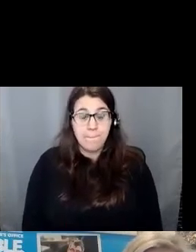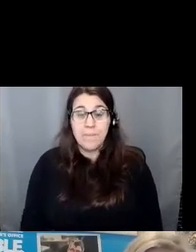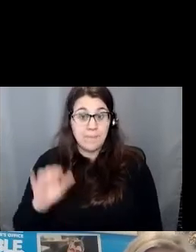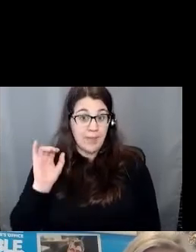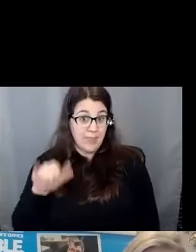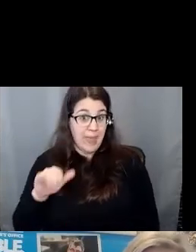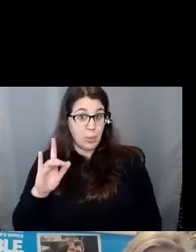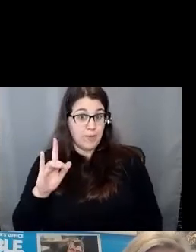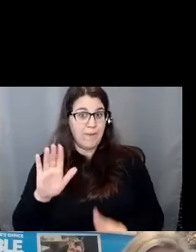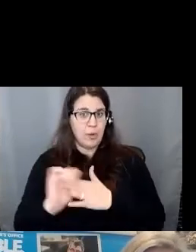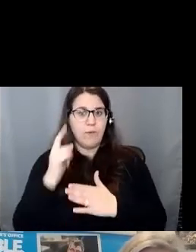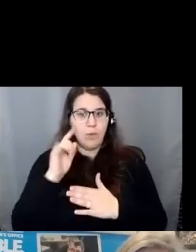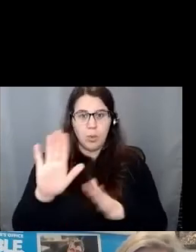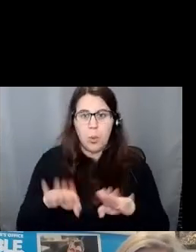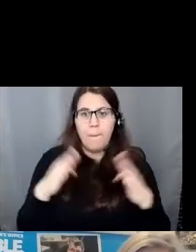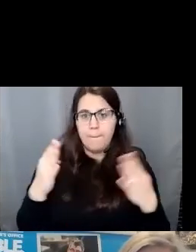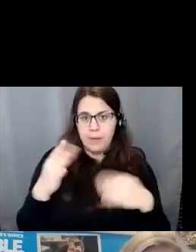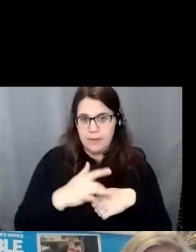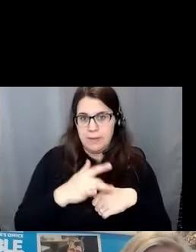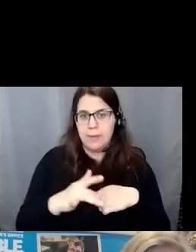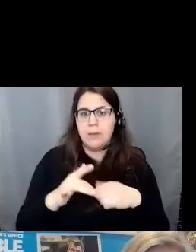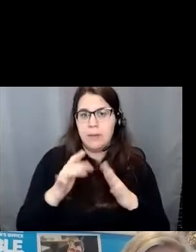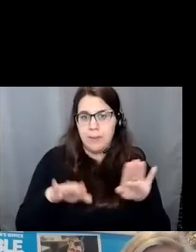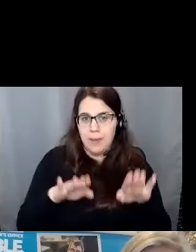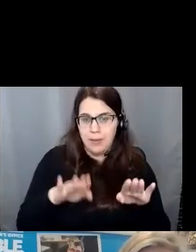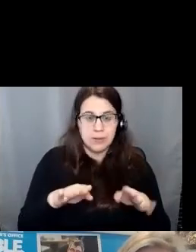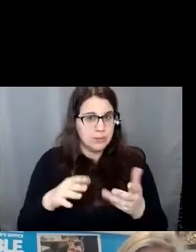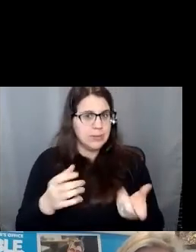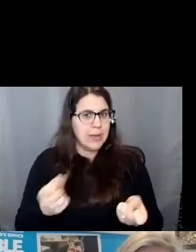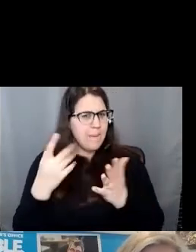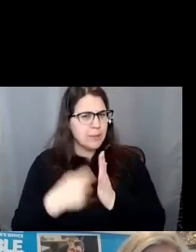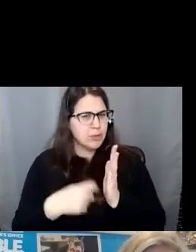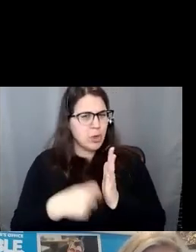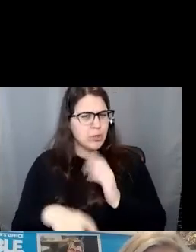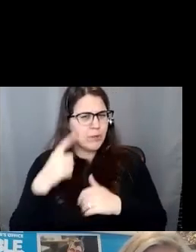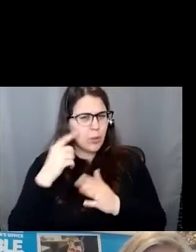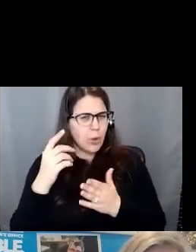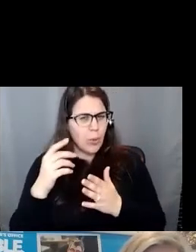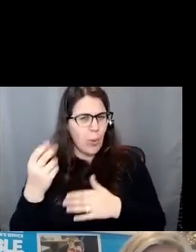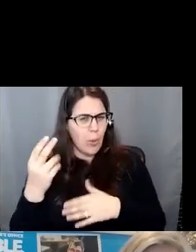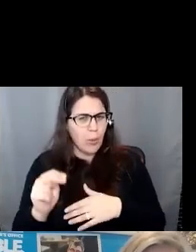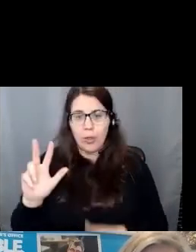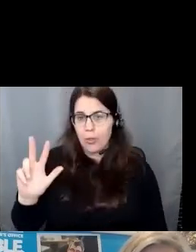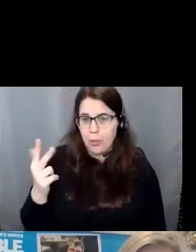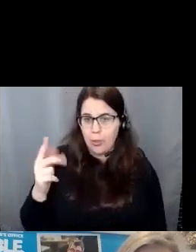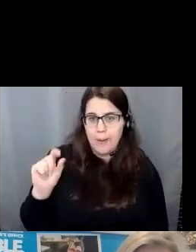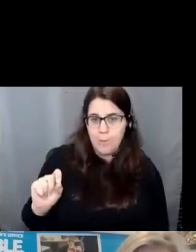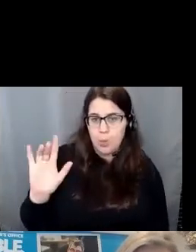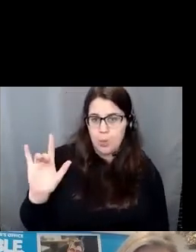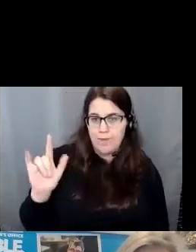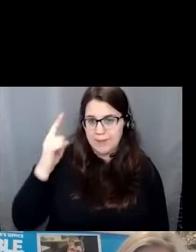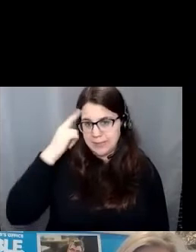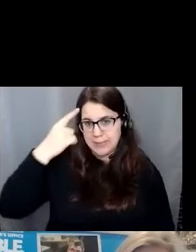opening balance. And then how much does it cost to own a stable account? $3.25 is the monthly maintenance